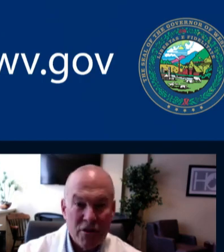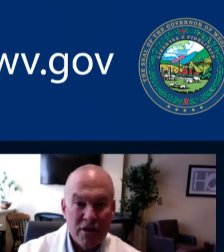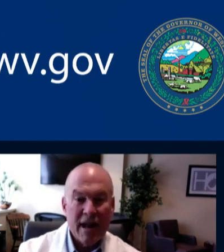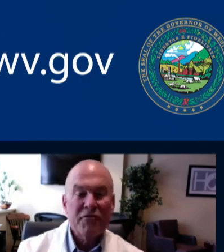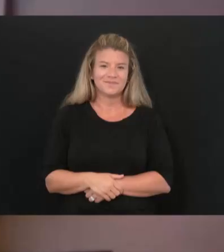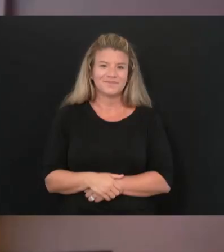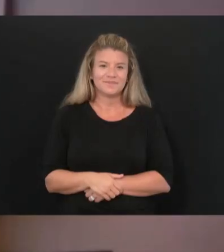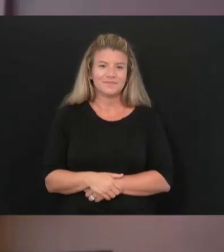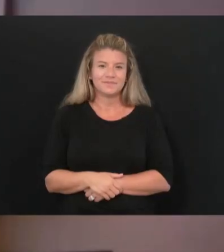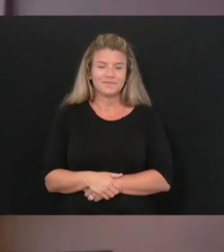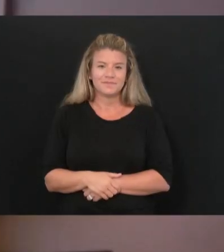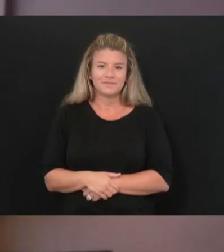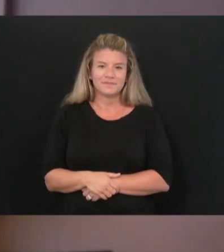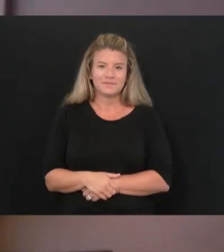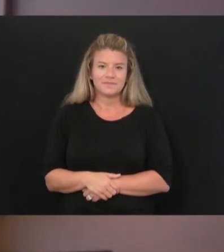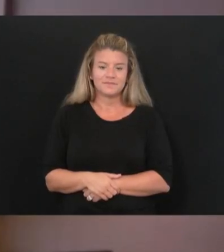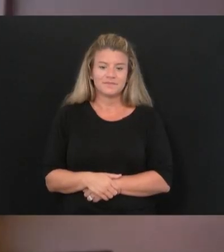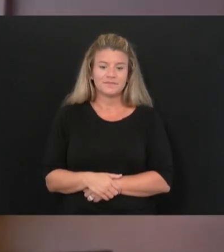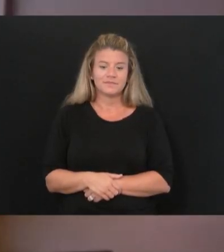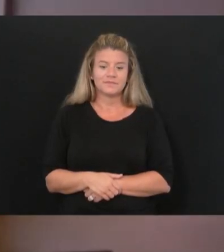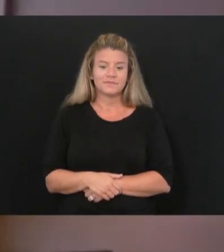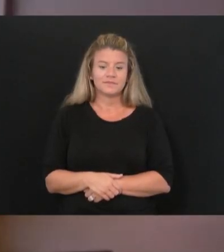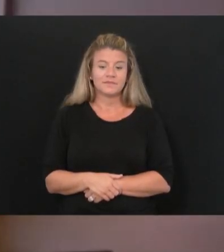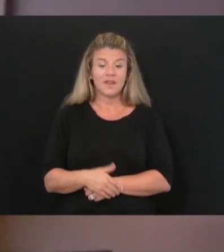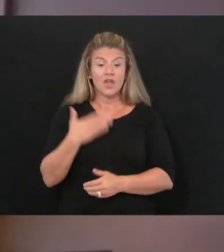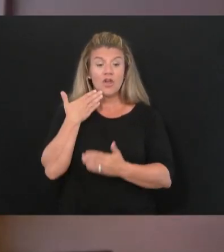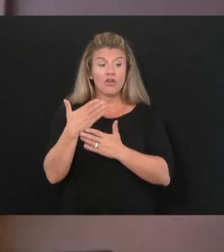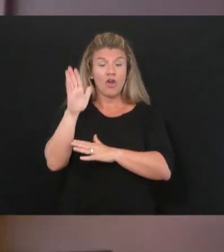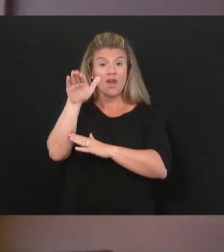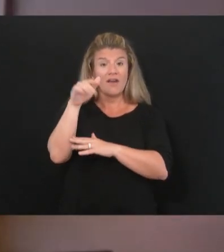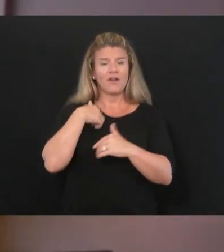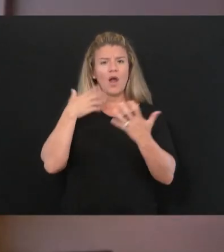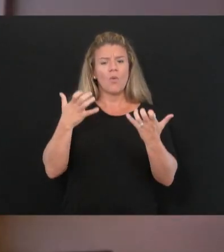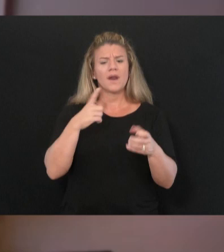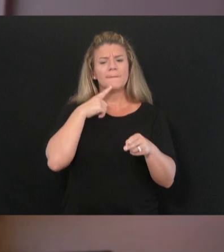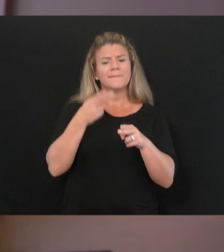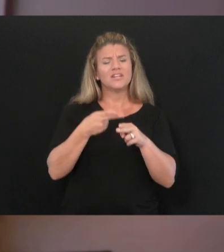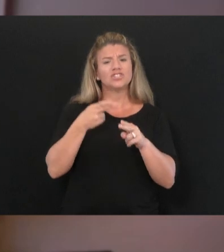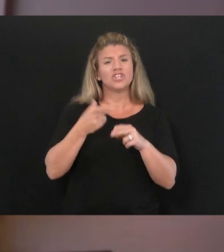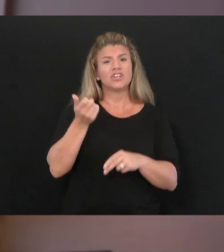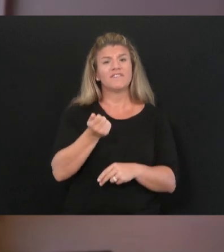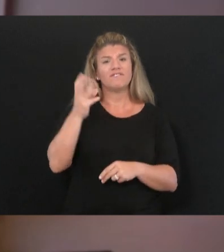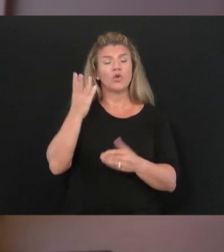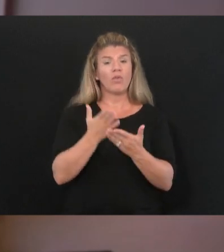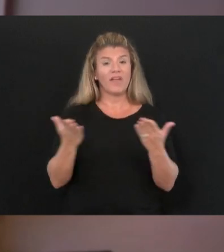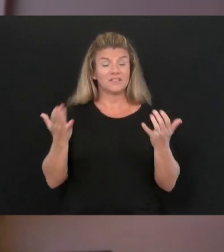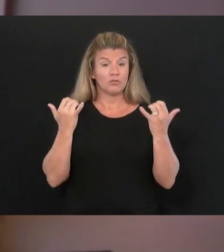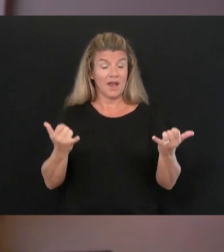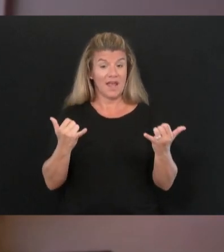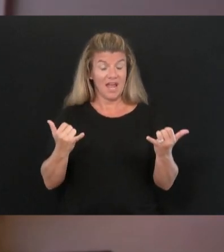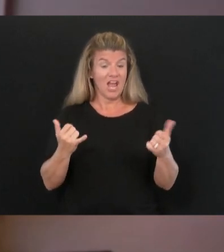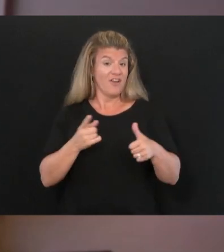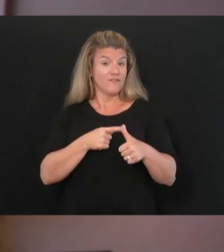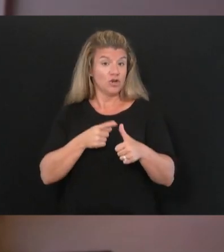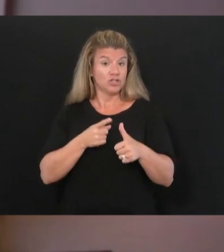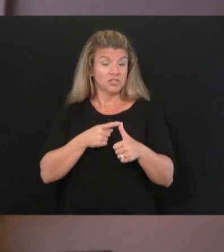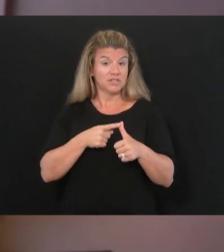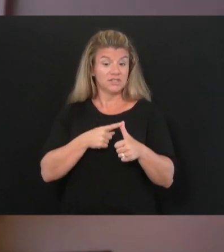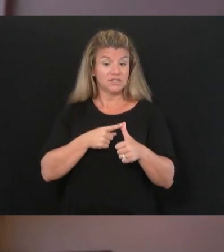Good afternoon. I want to touch on a couple of things today. Number one is what the